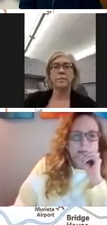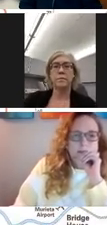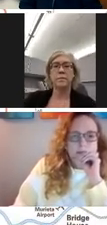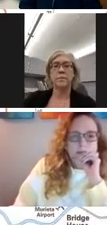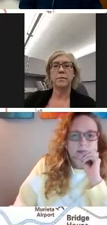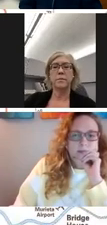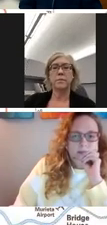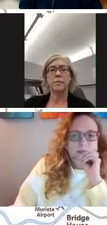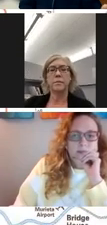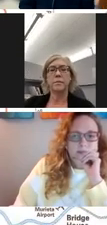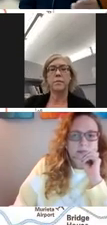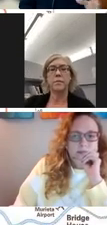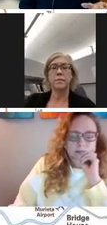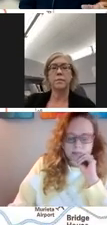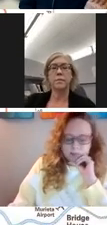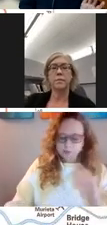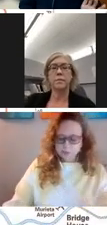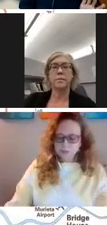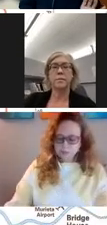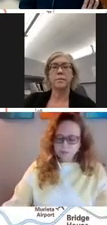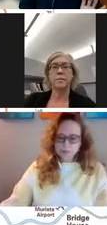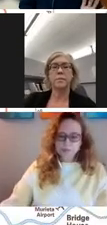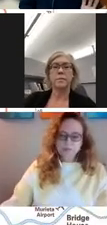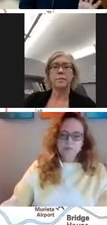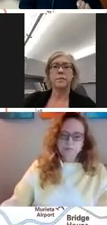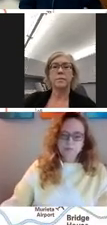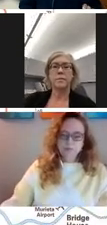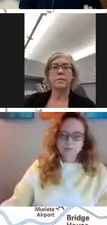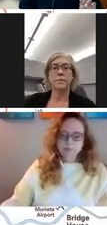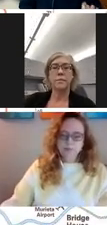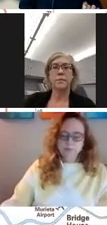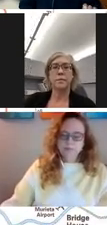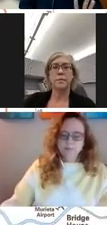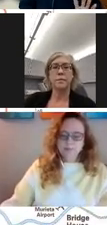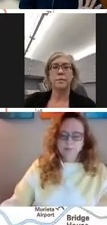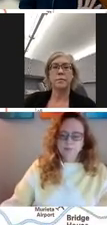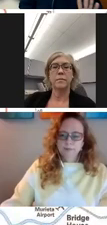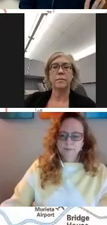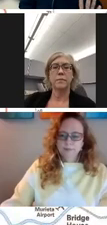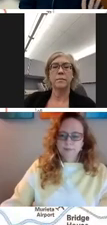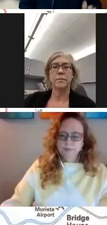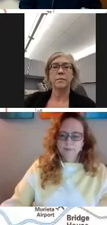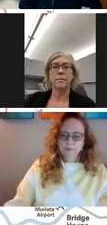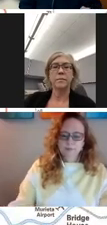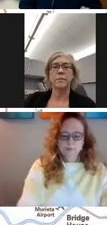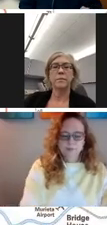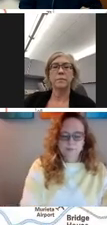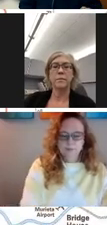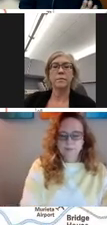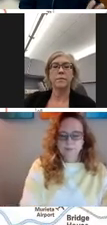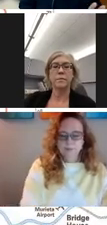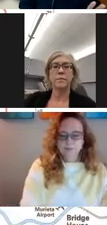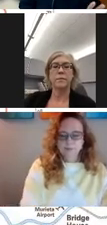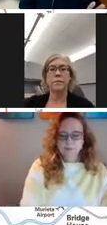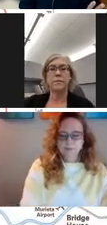as well. So we do have the ability to help people pay for housing. Now, it's not a long-term solution.